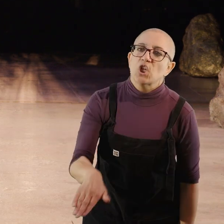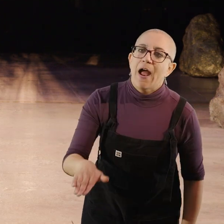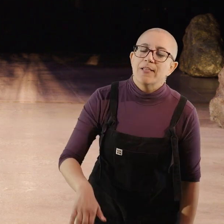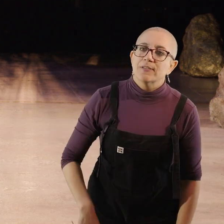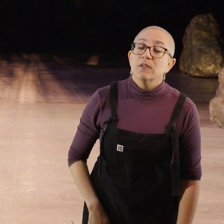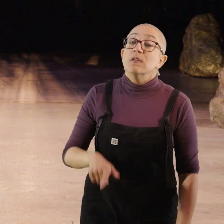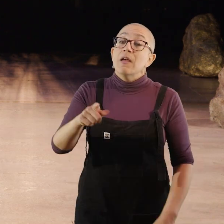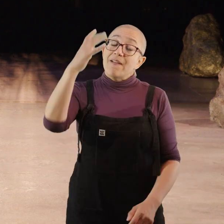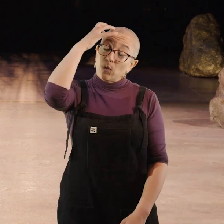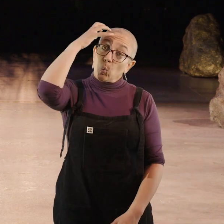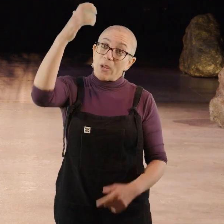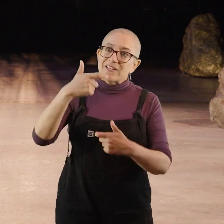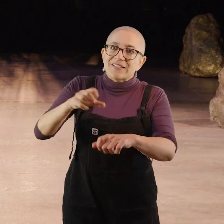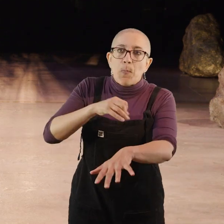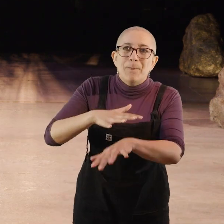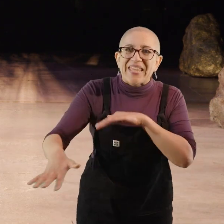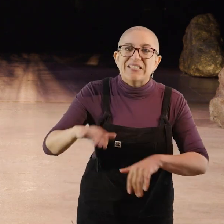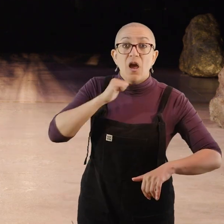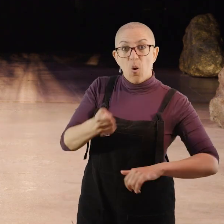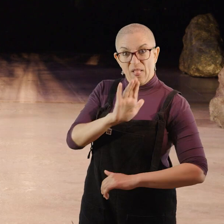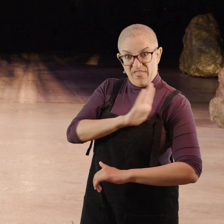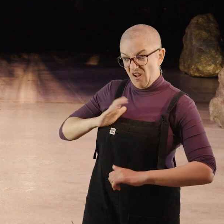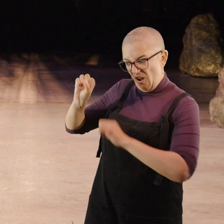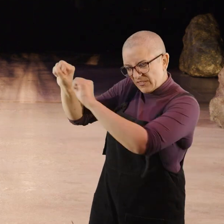faces of the grooms withal, for it must seem their guilt.